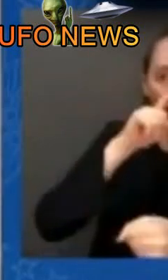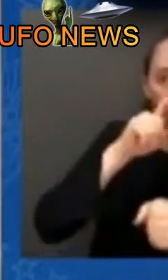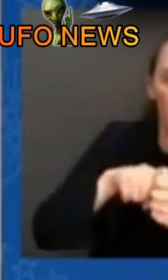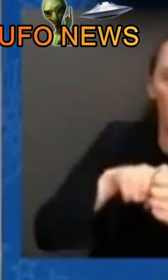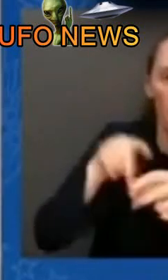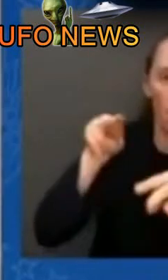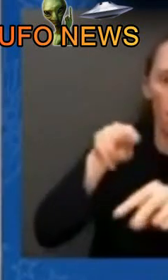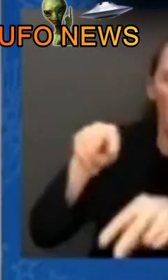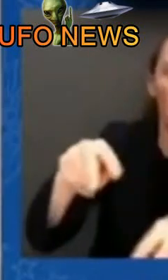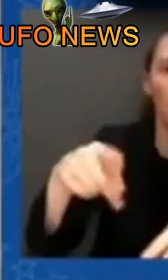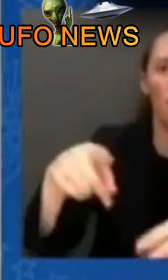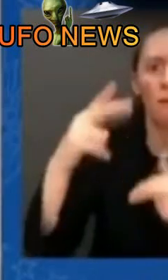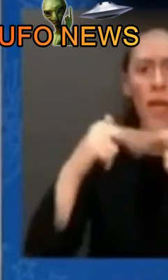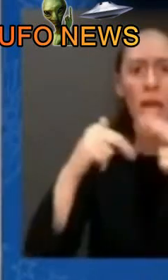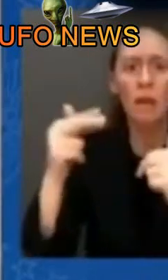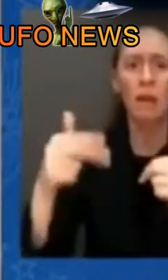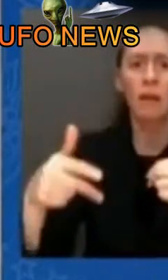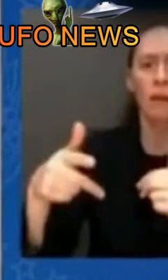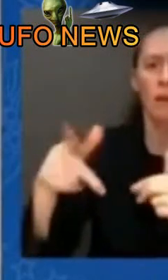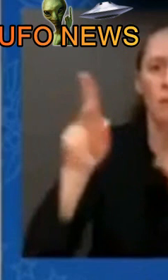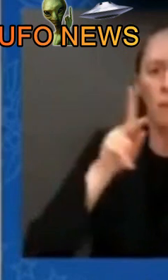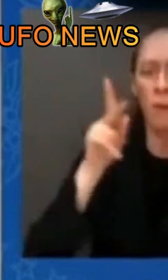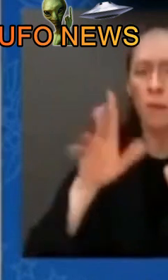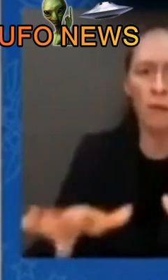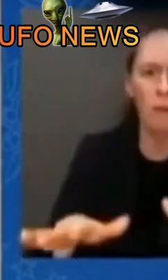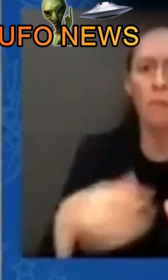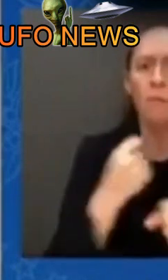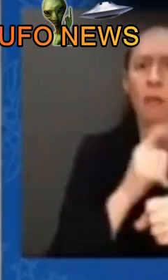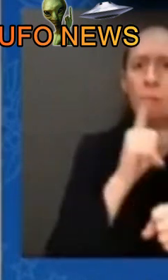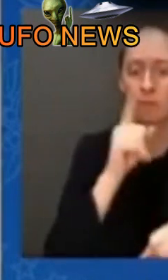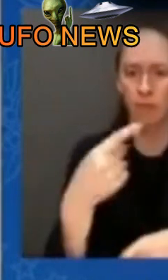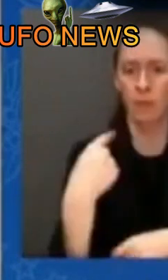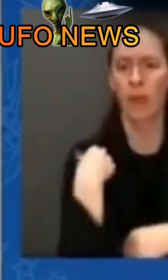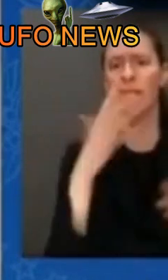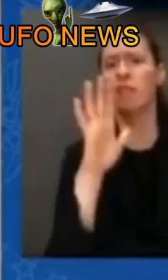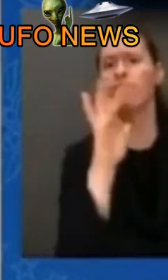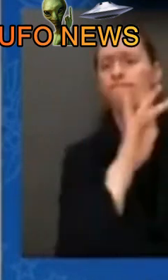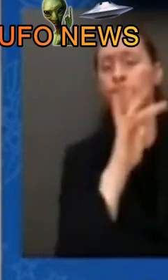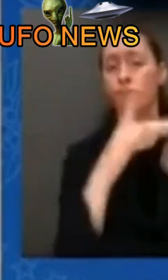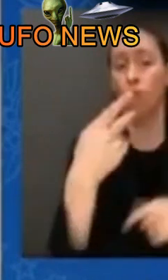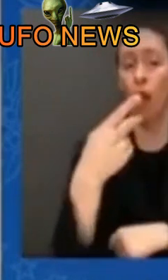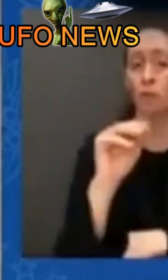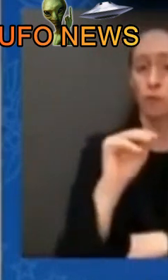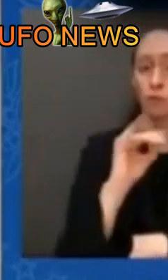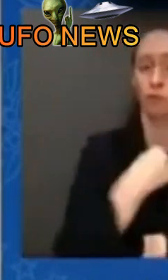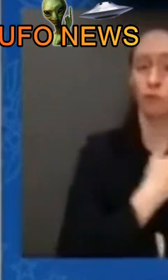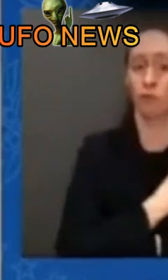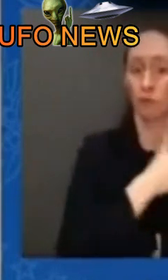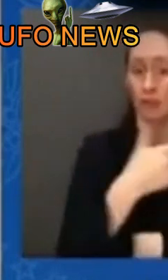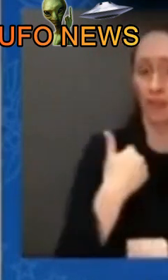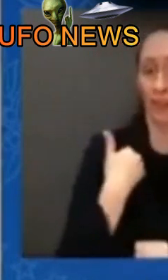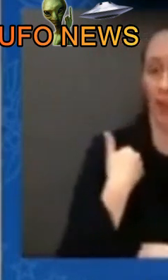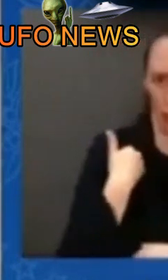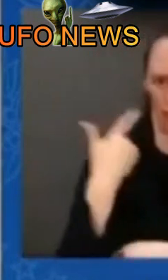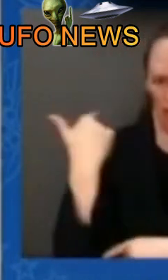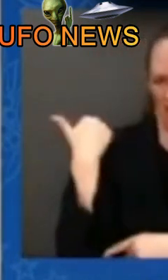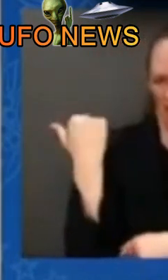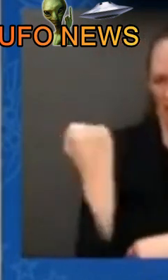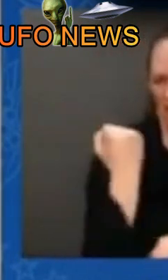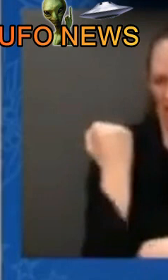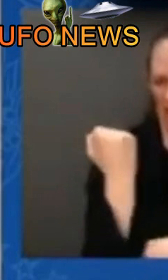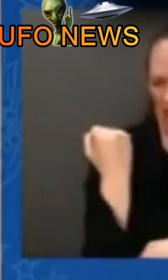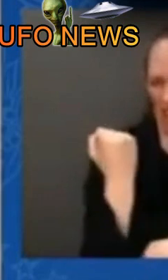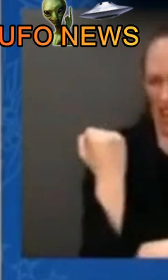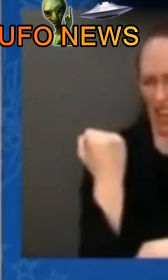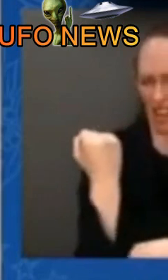Canada on Saturday. And just as critically, we acted out of an abundance of caution and an opportunity that allowed us to take